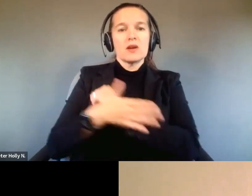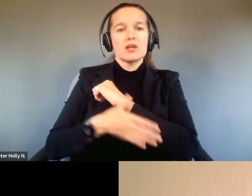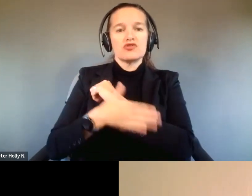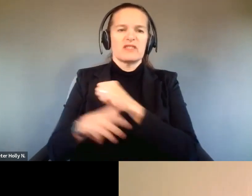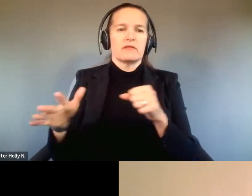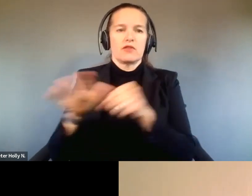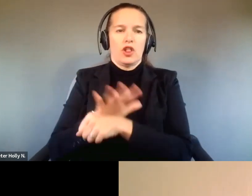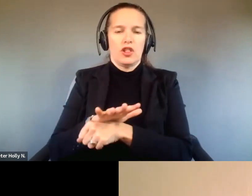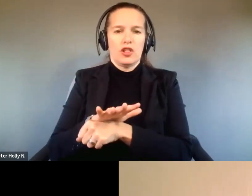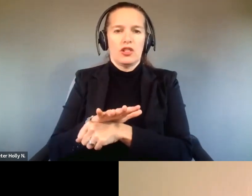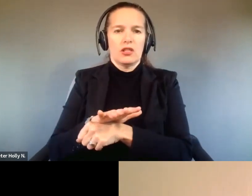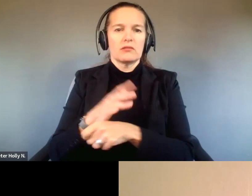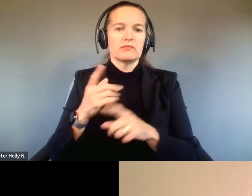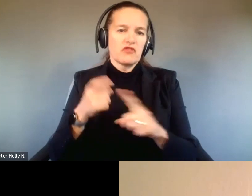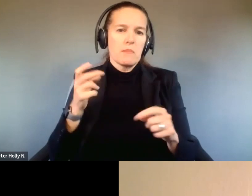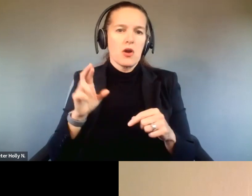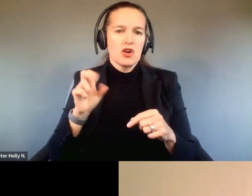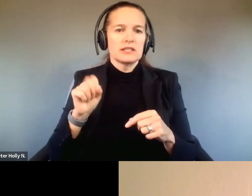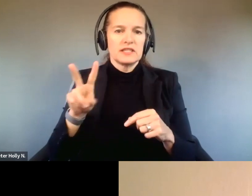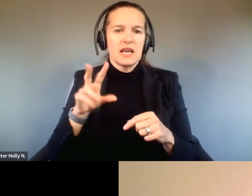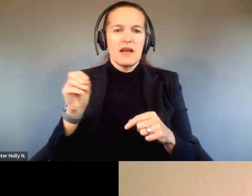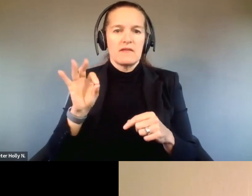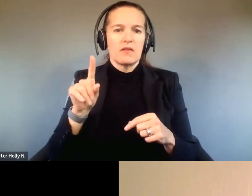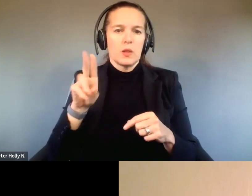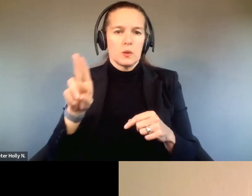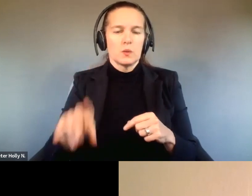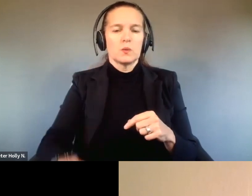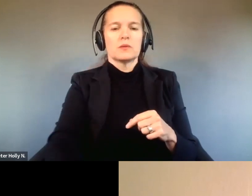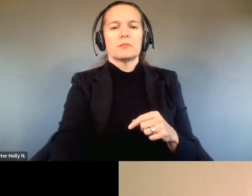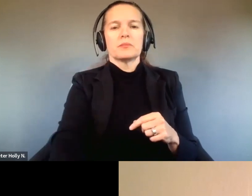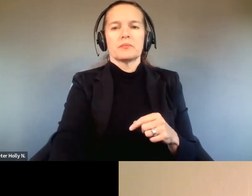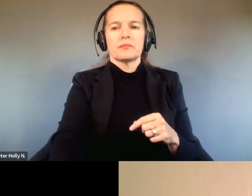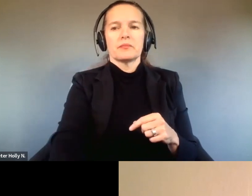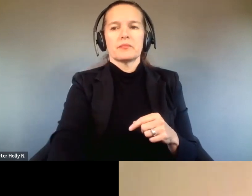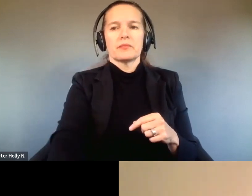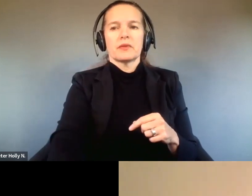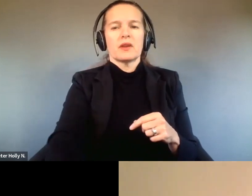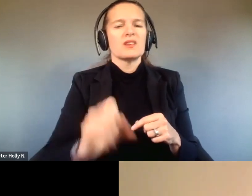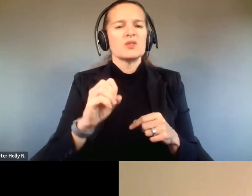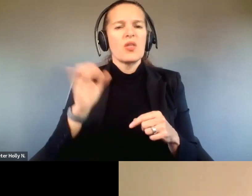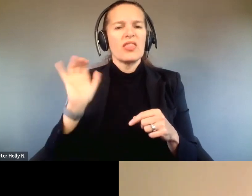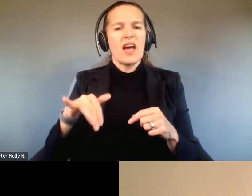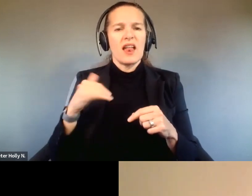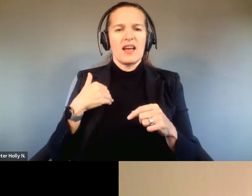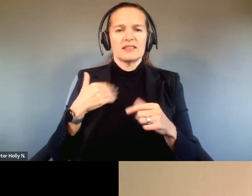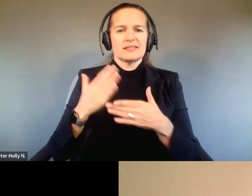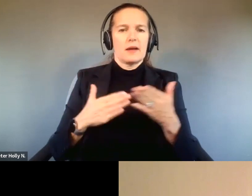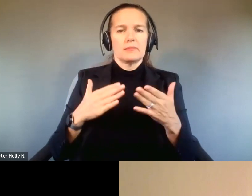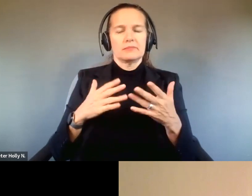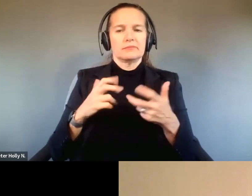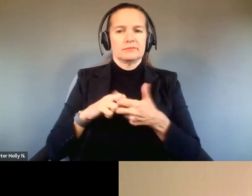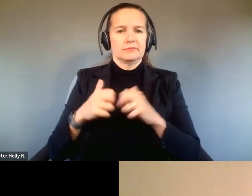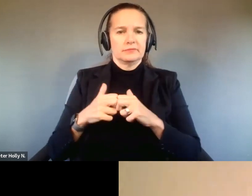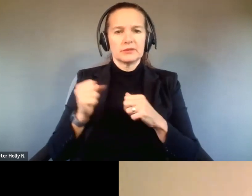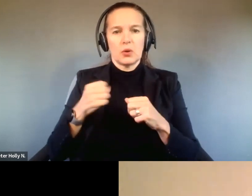full from RSV and flu. And so that kind of has some backlog. So I know that